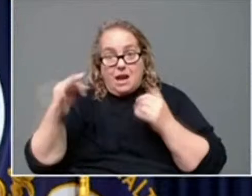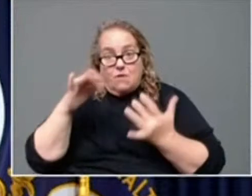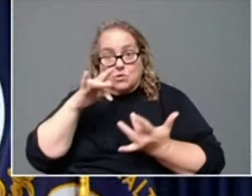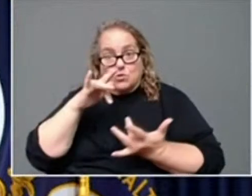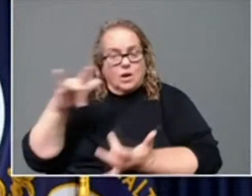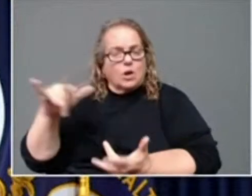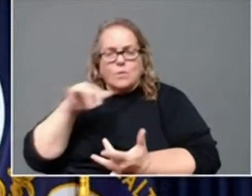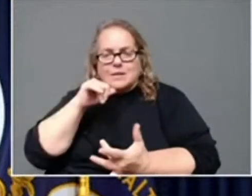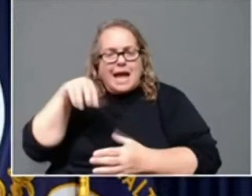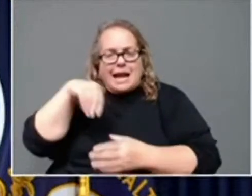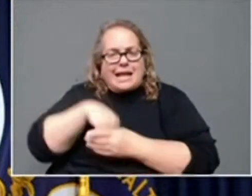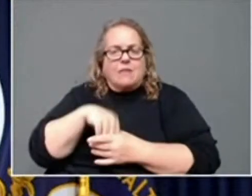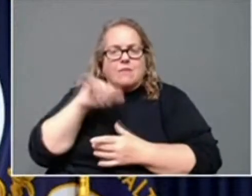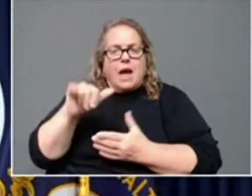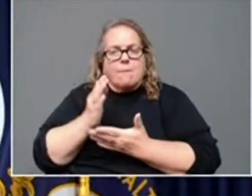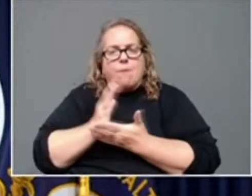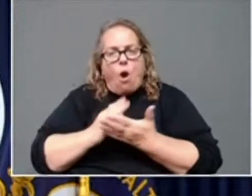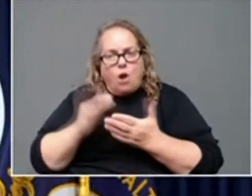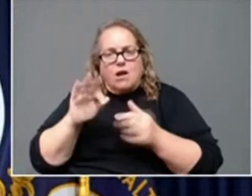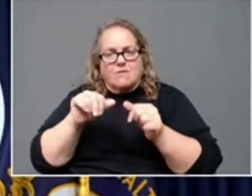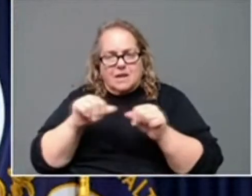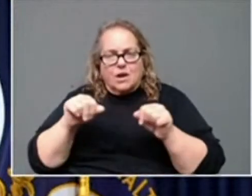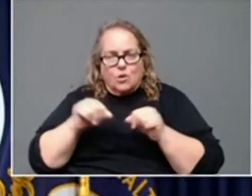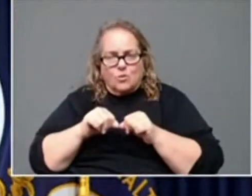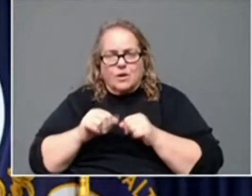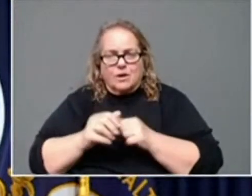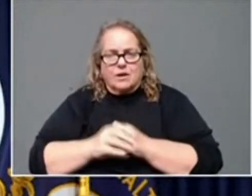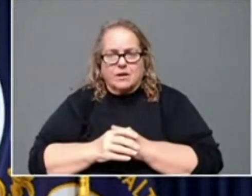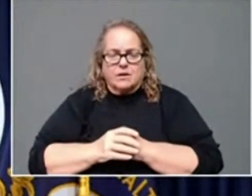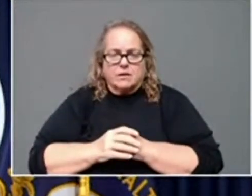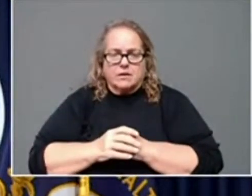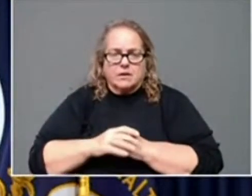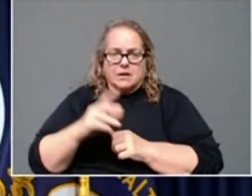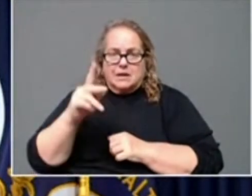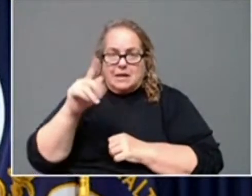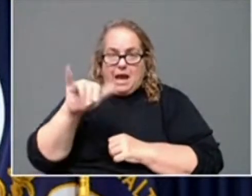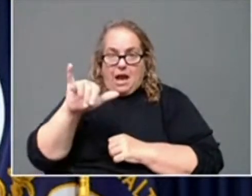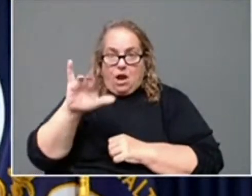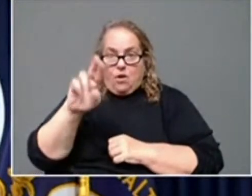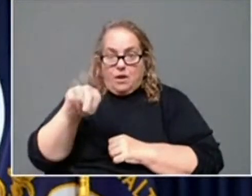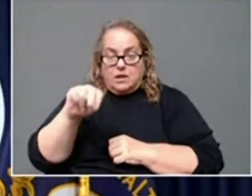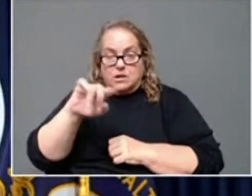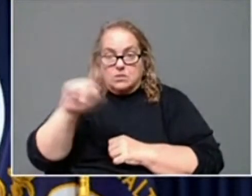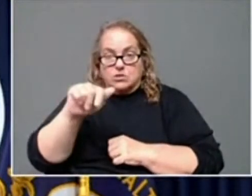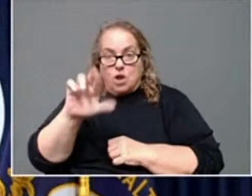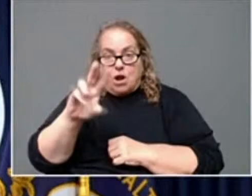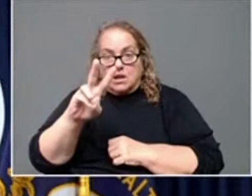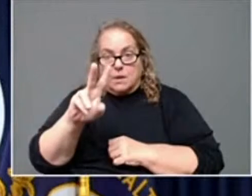the rural area. Karen Czar, WUKY.